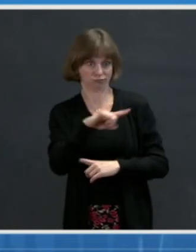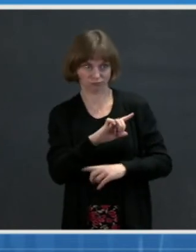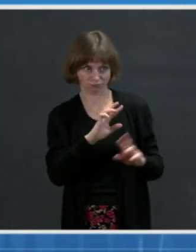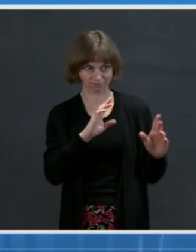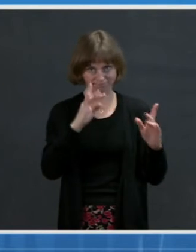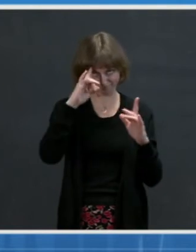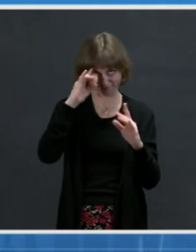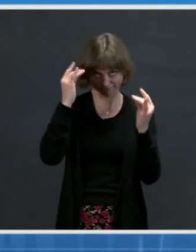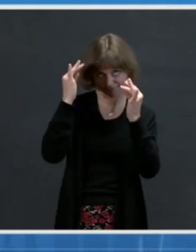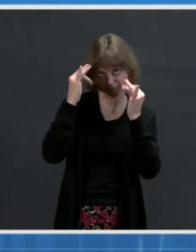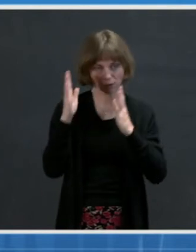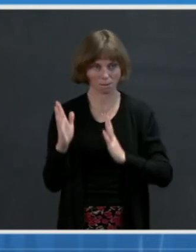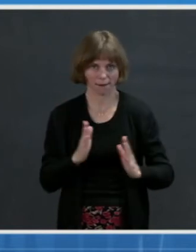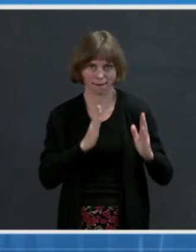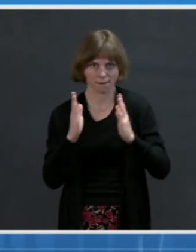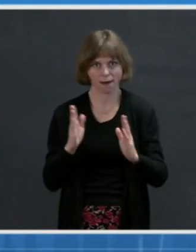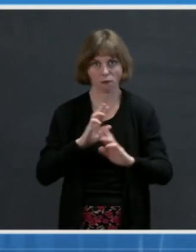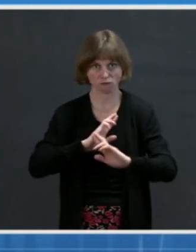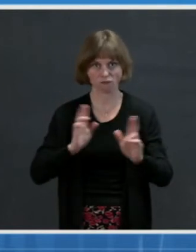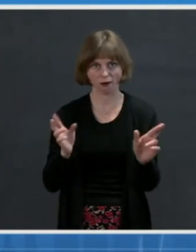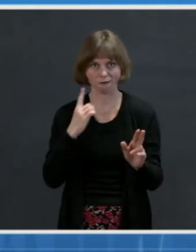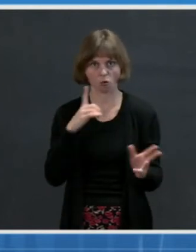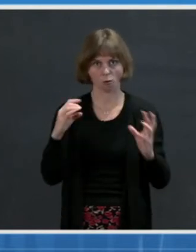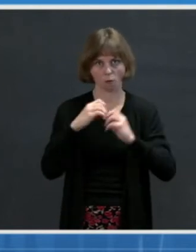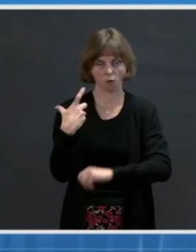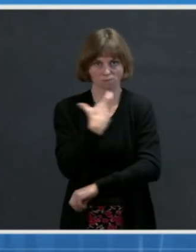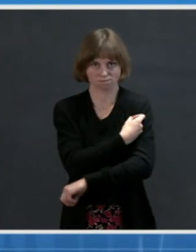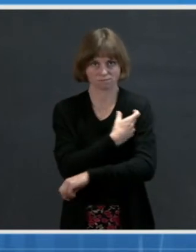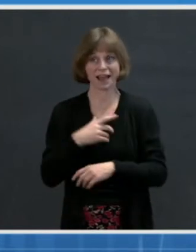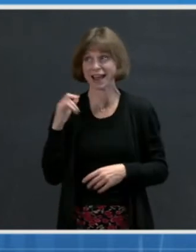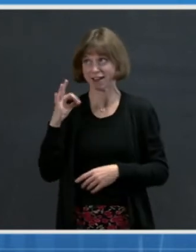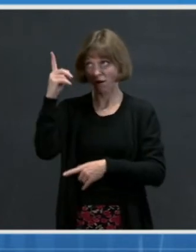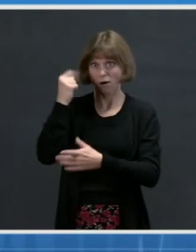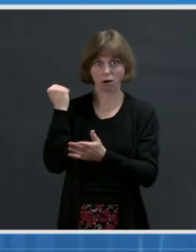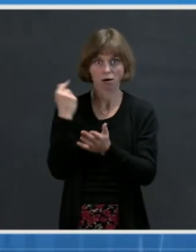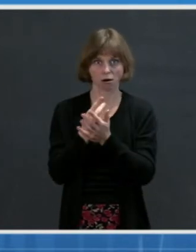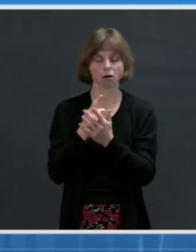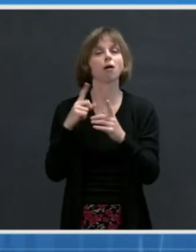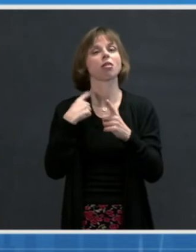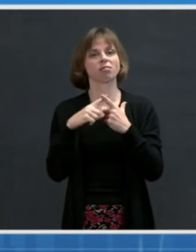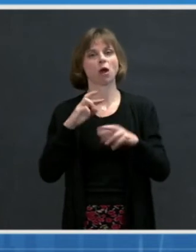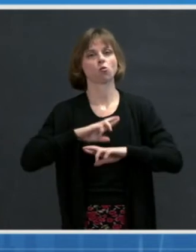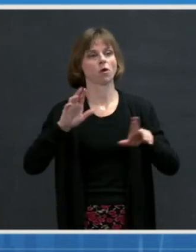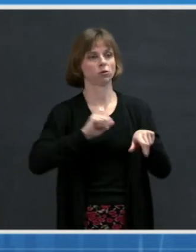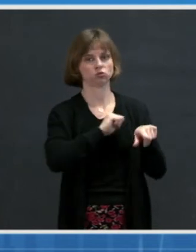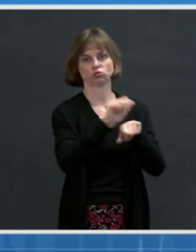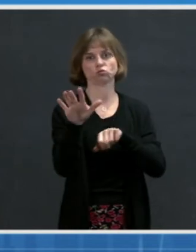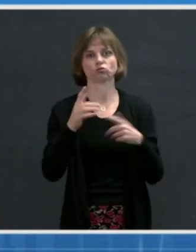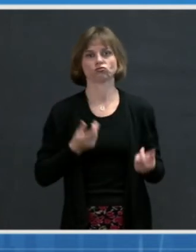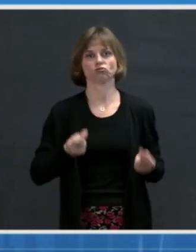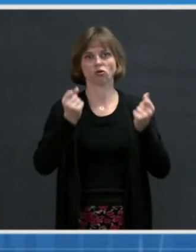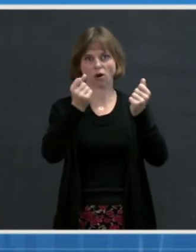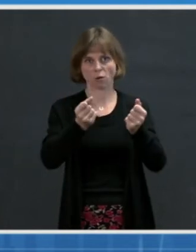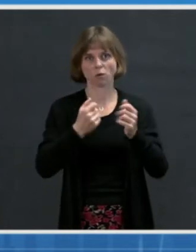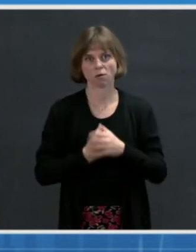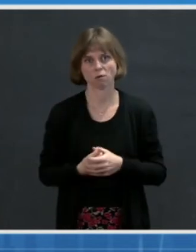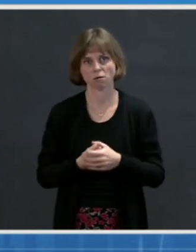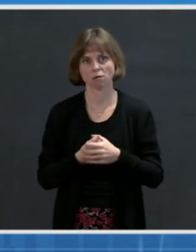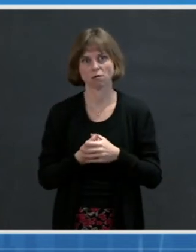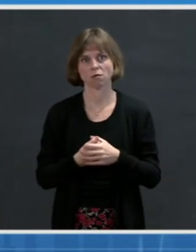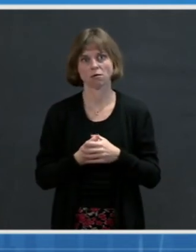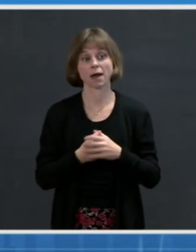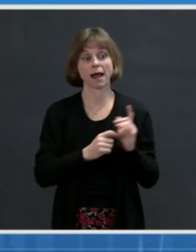vaccine. If authorized, we are ready to roll out this vaccine without delay. Our distribution